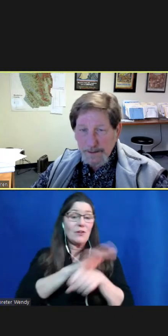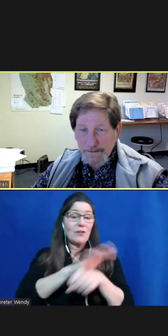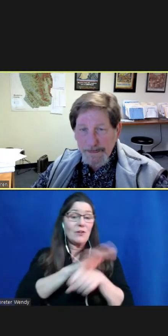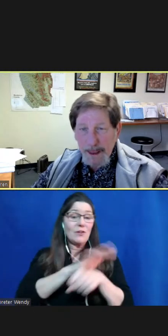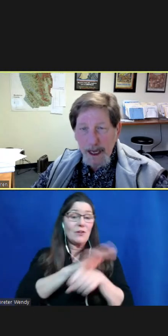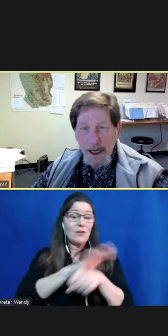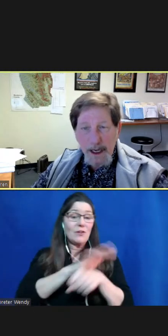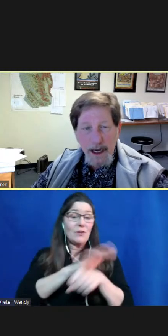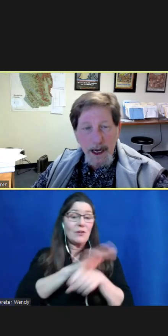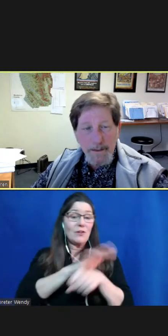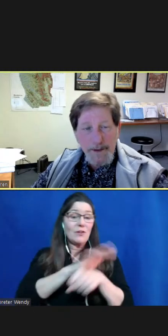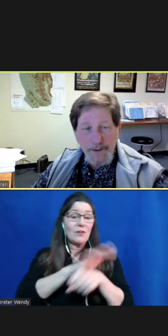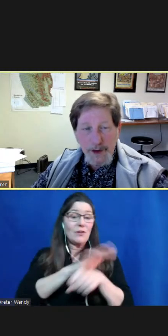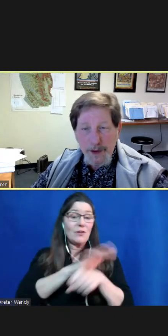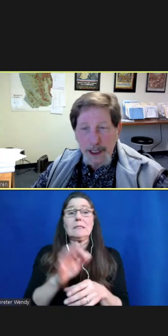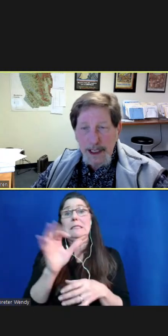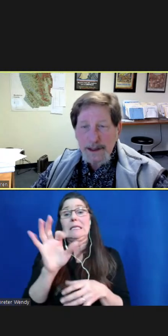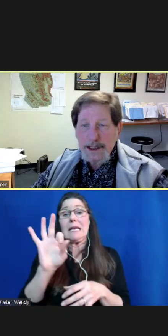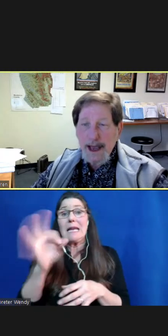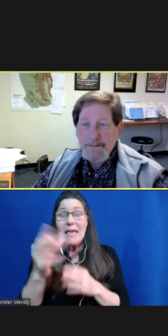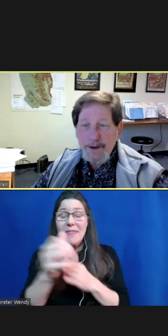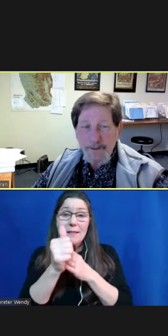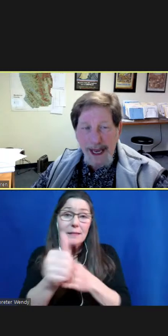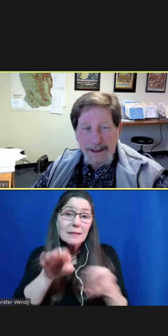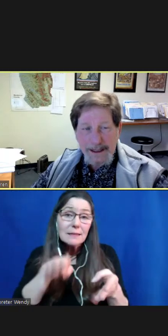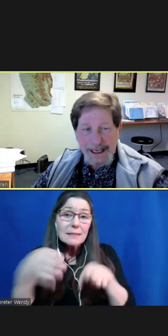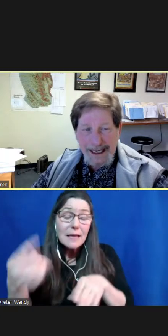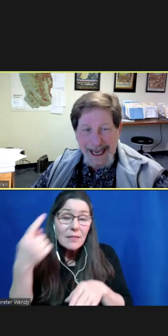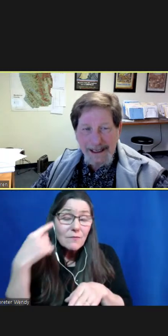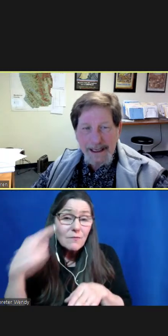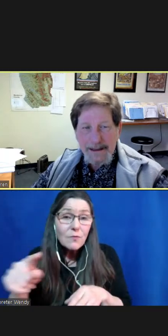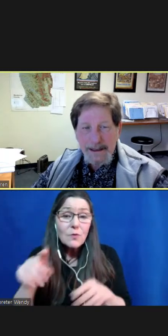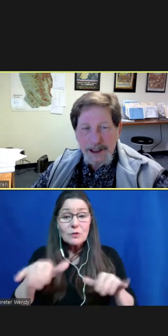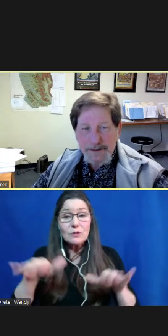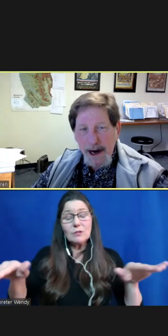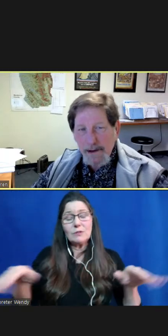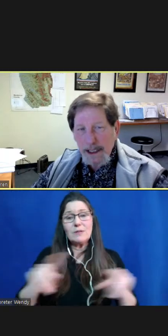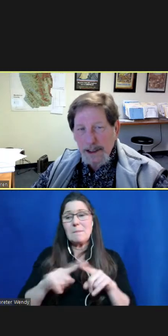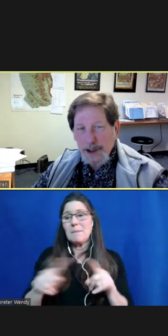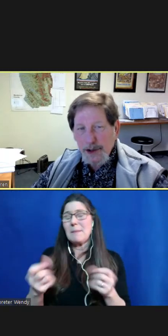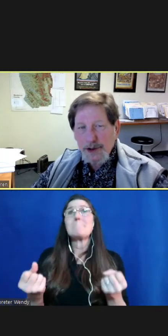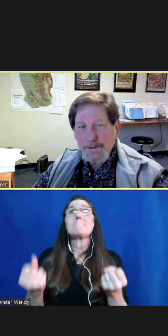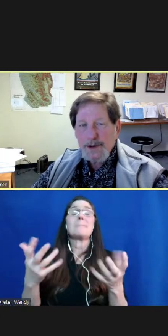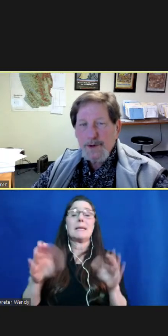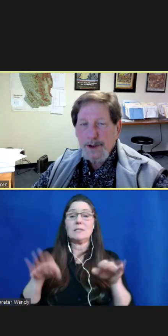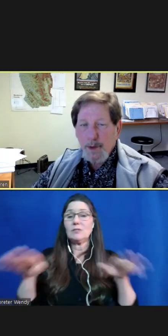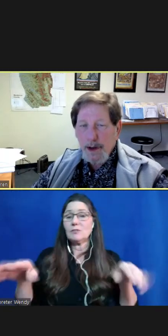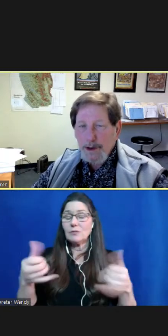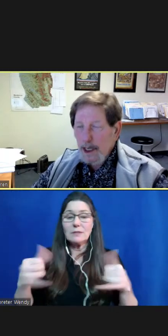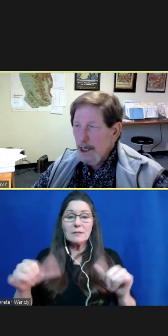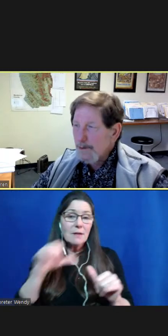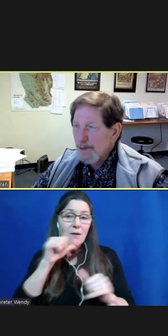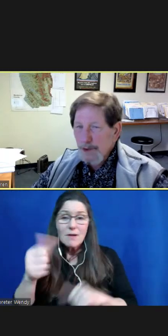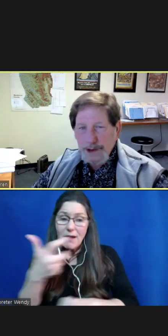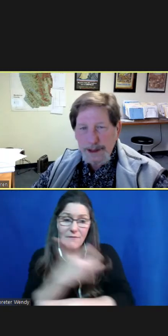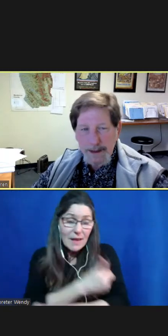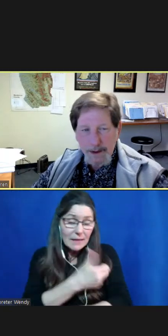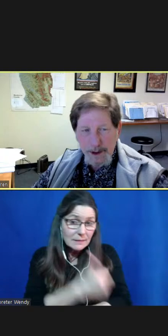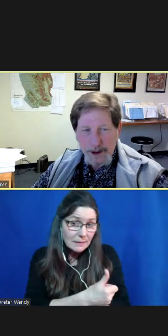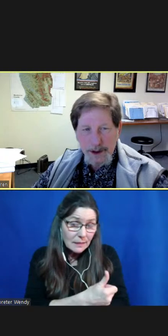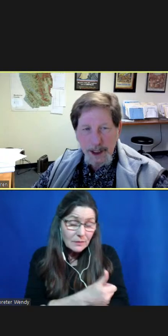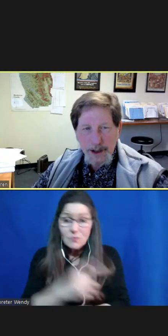children. But few kids have been vaccinated yet, and the disparity is huge between the wealthy and the